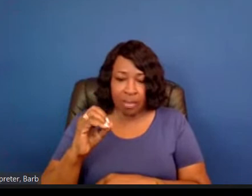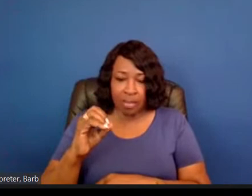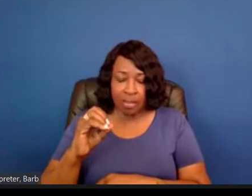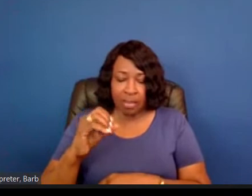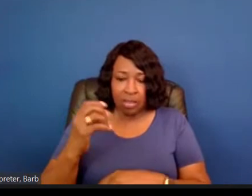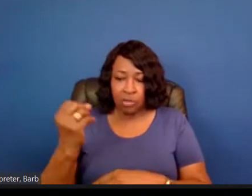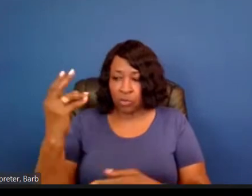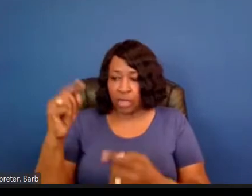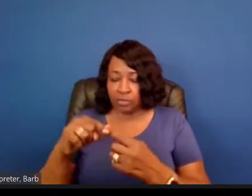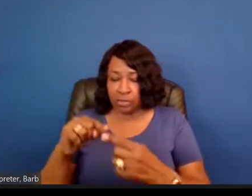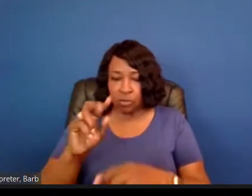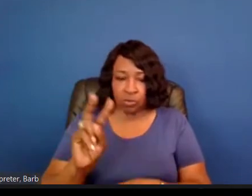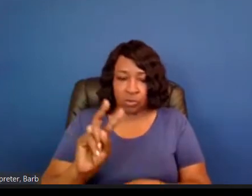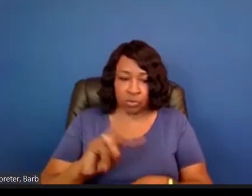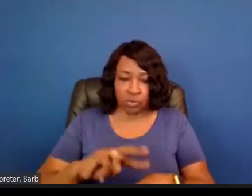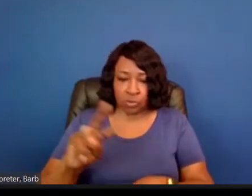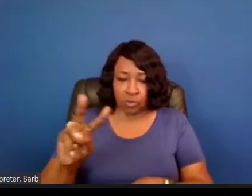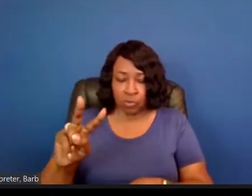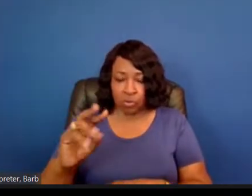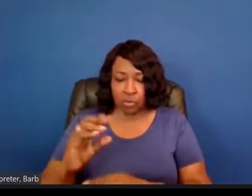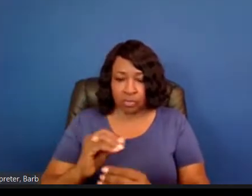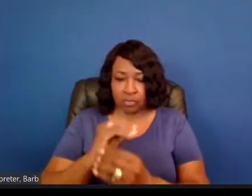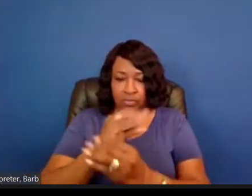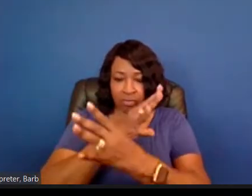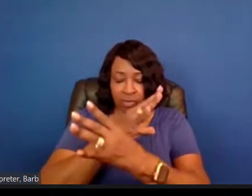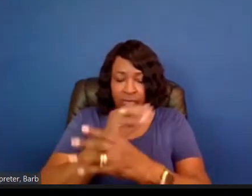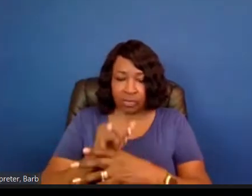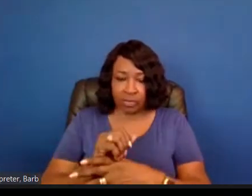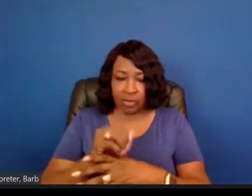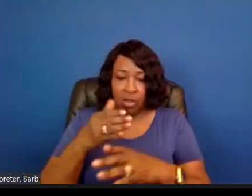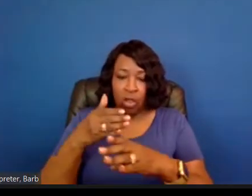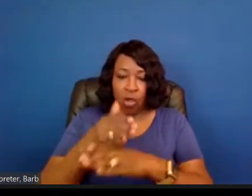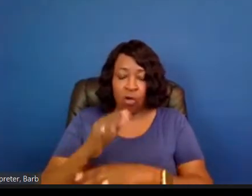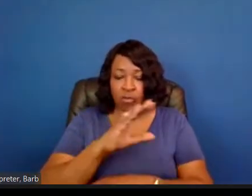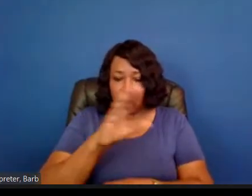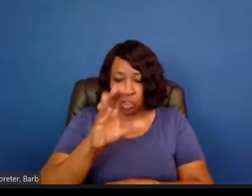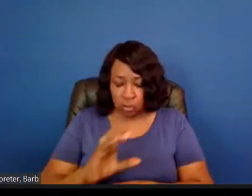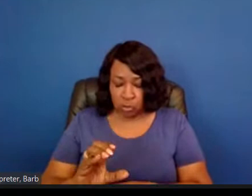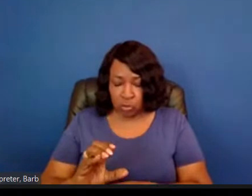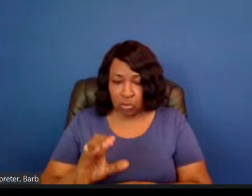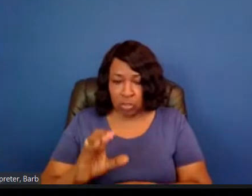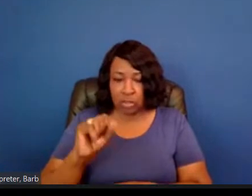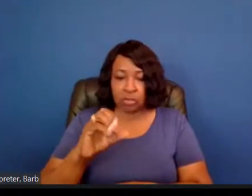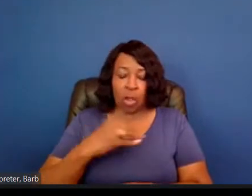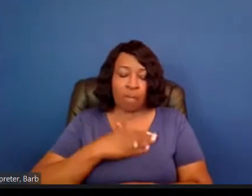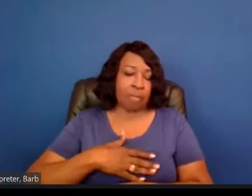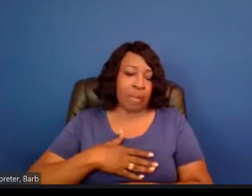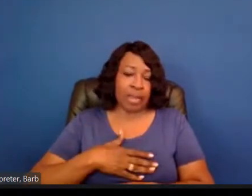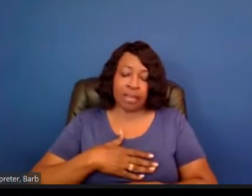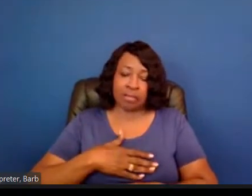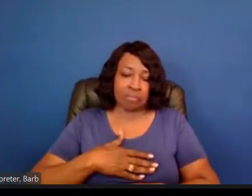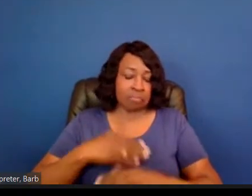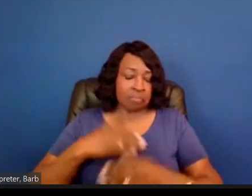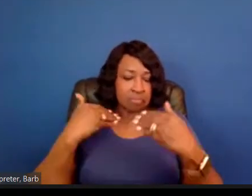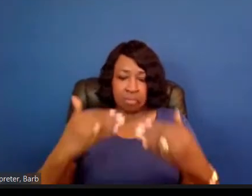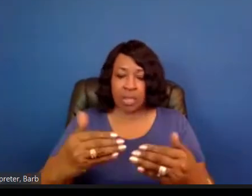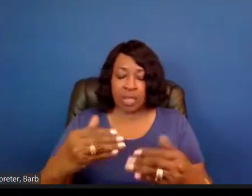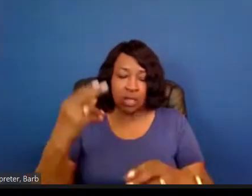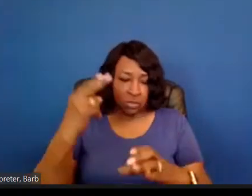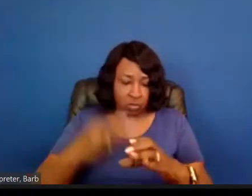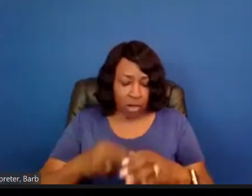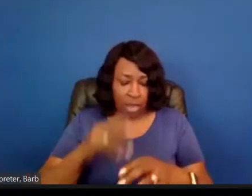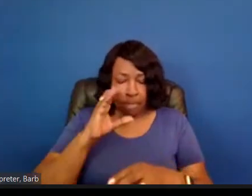2. It's virtual, so over Zoom. So please feel free to join and be a part of